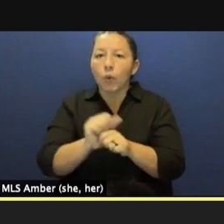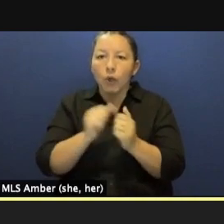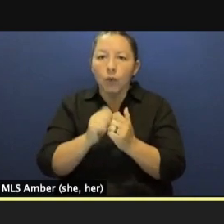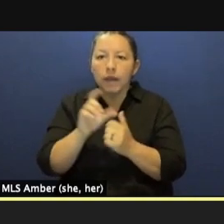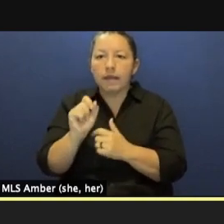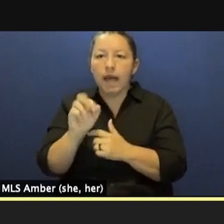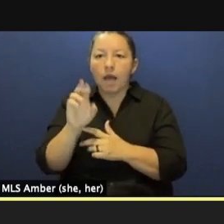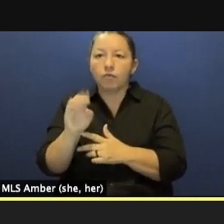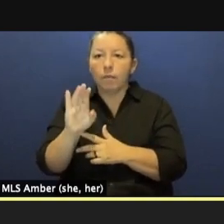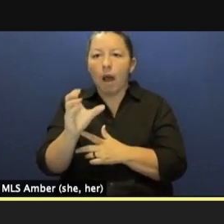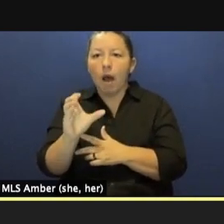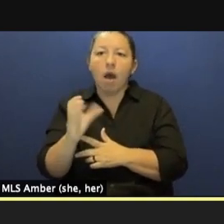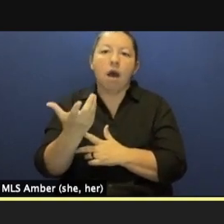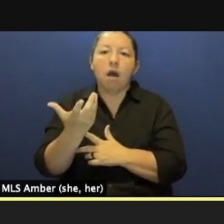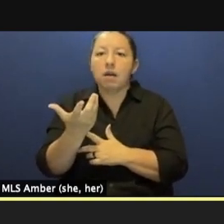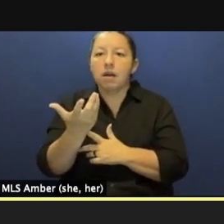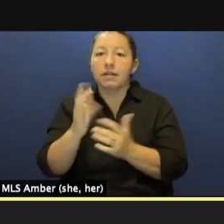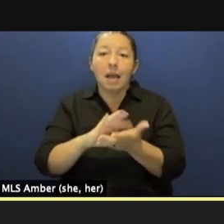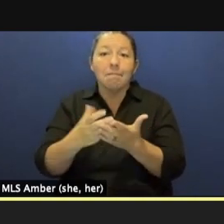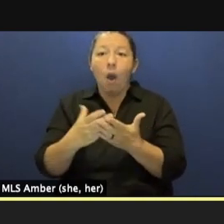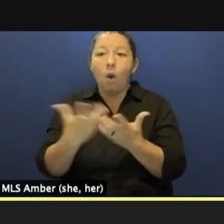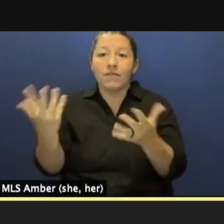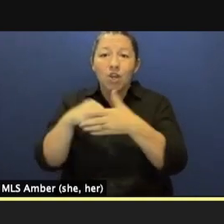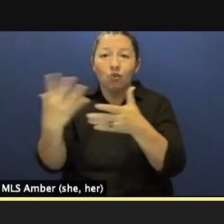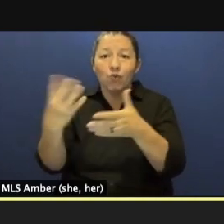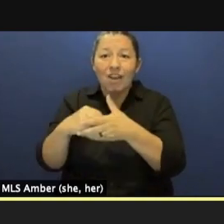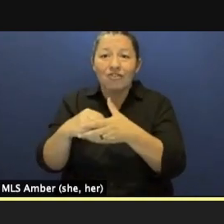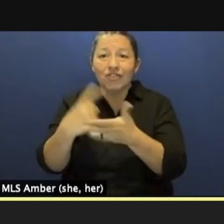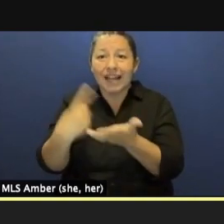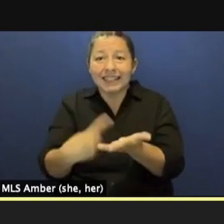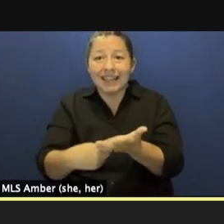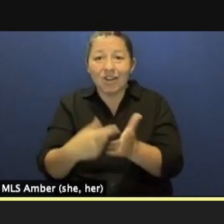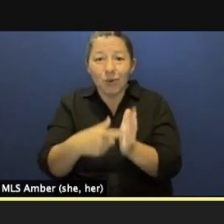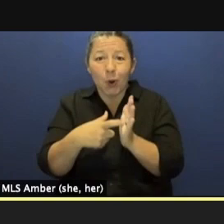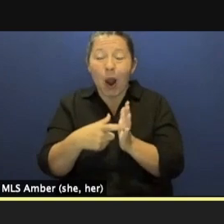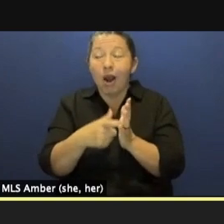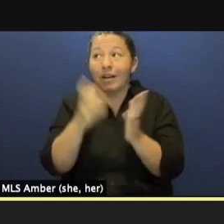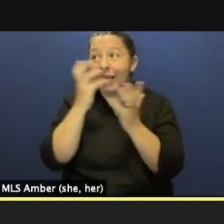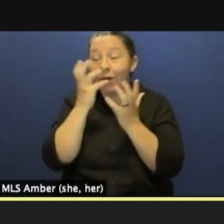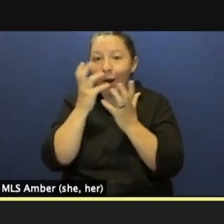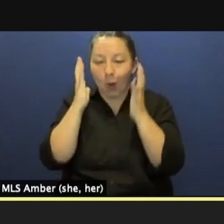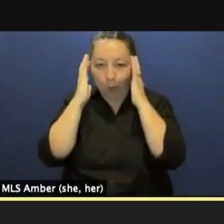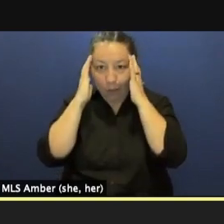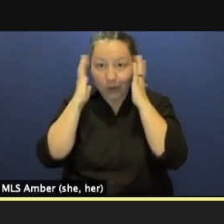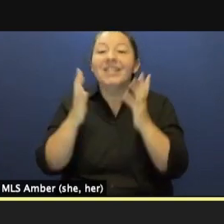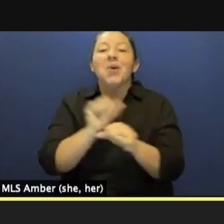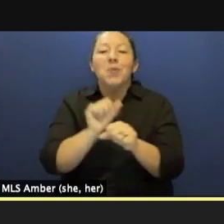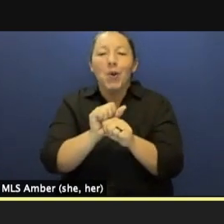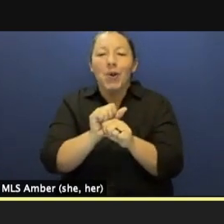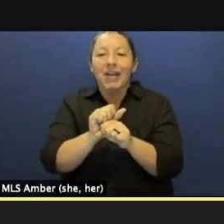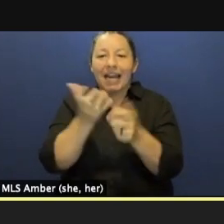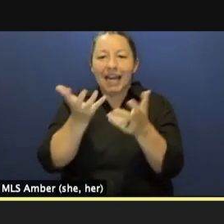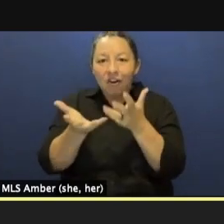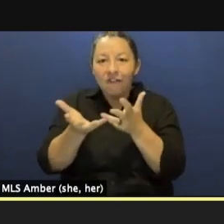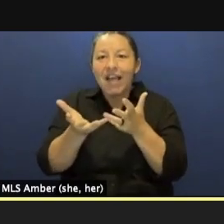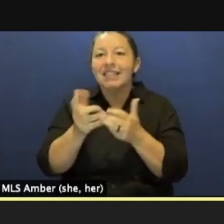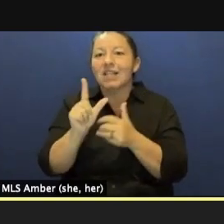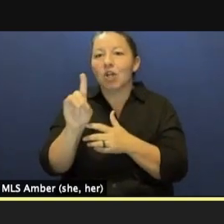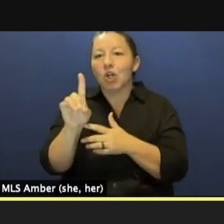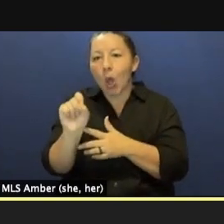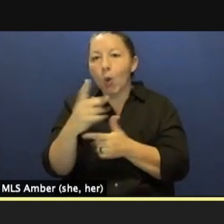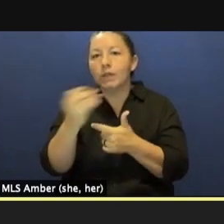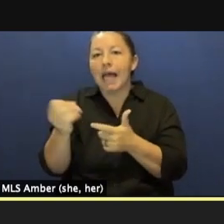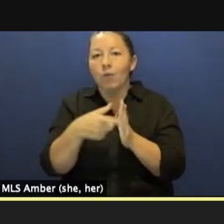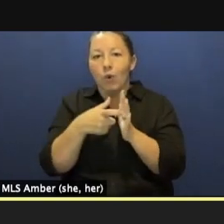of integration and discussion that's required is incredible. We're working interfaces, loads, and requirements. The